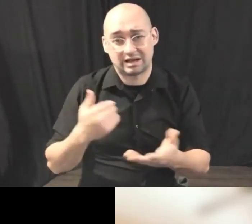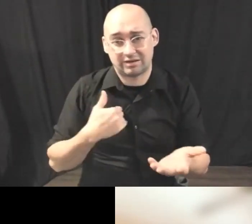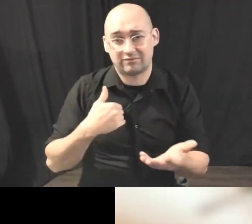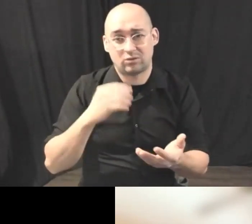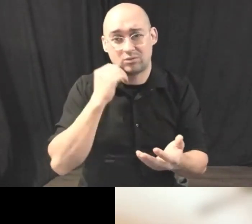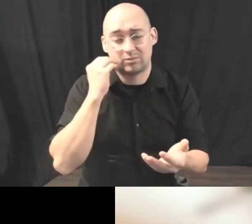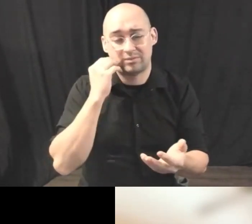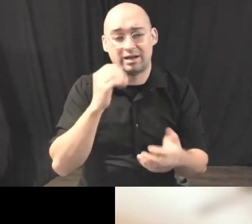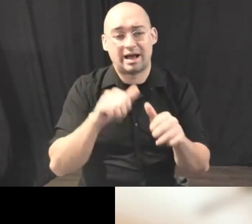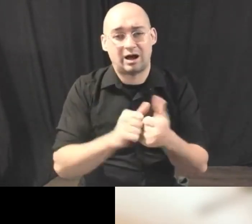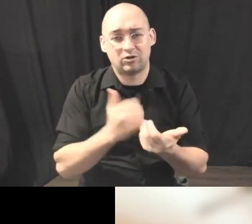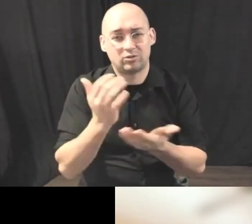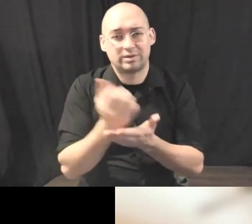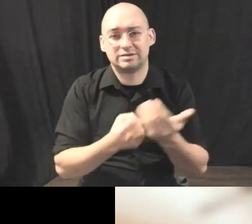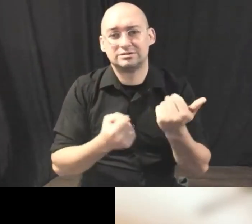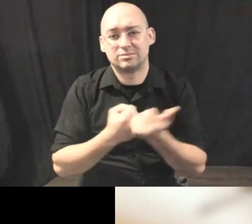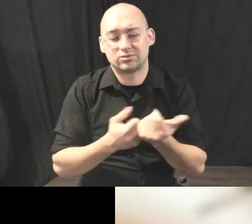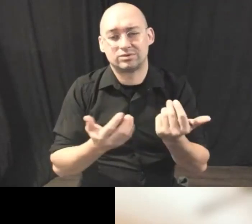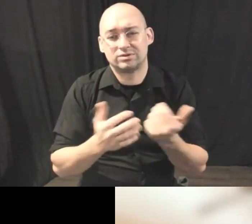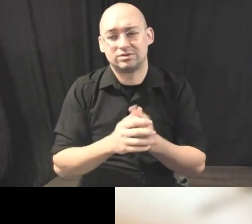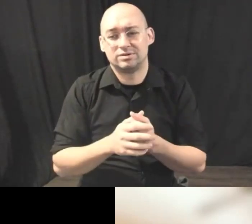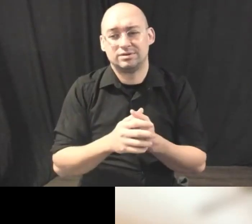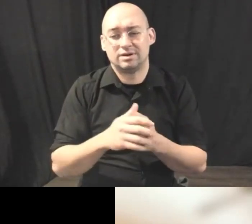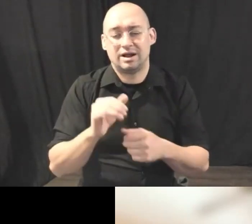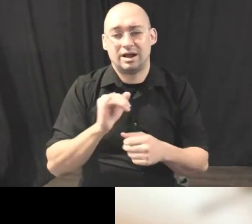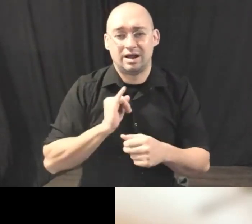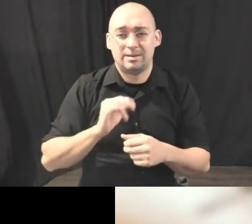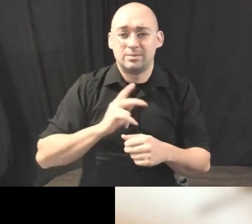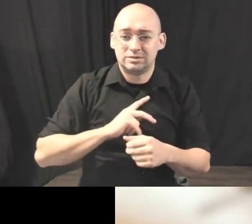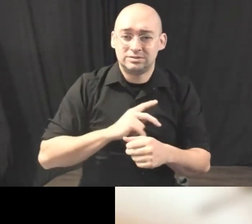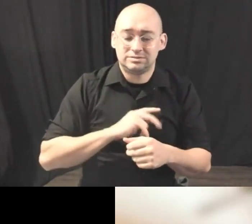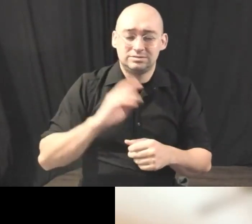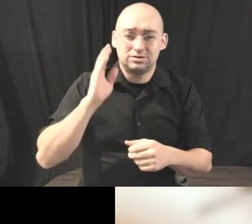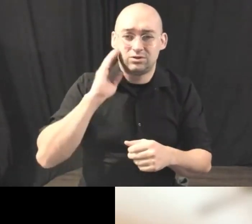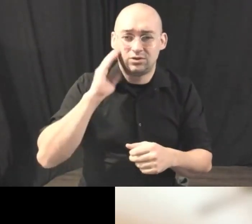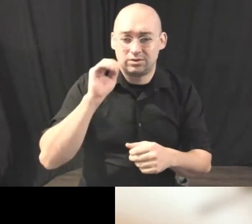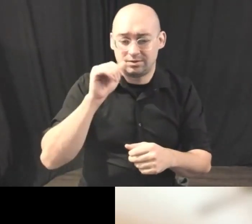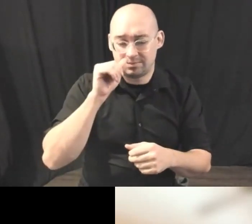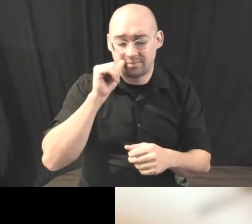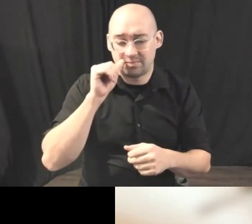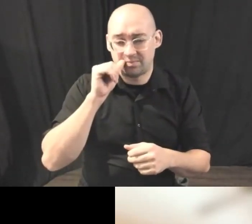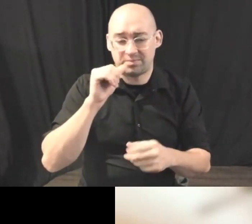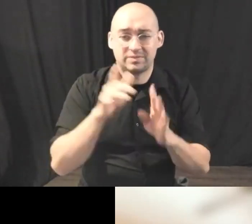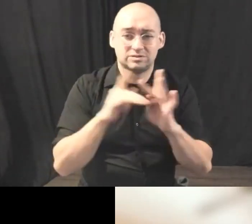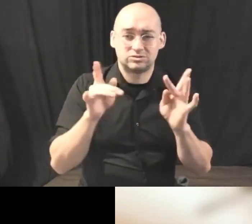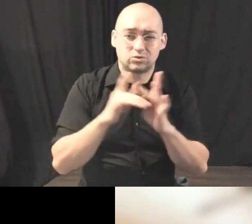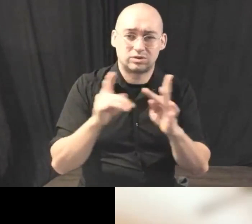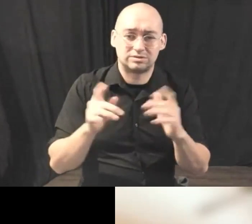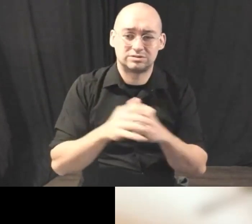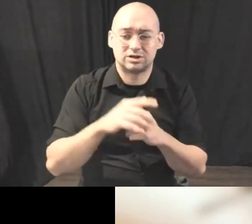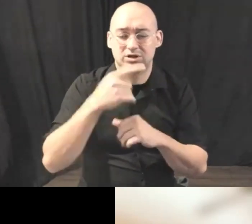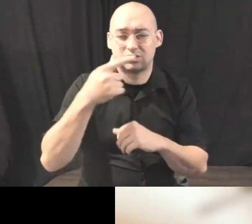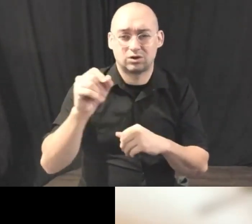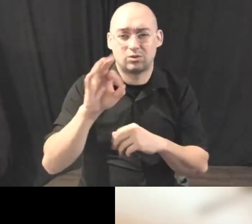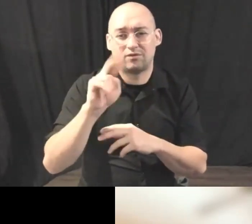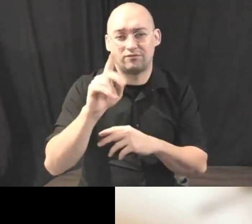supports? And how are we, I personally know that in the stories and the GoFundMes that have been, you see stories of people,